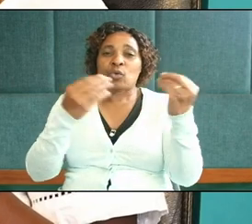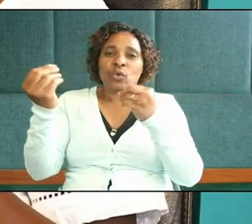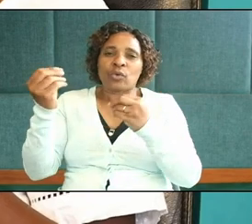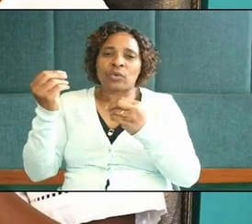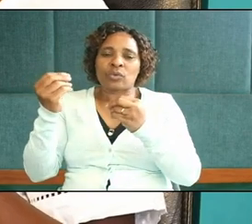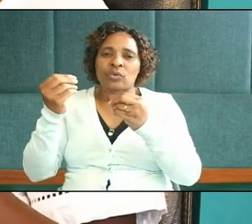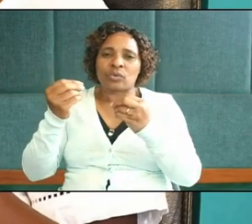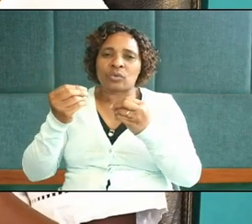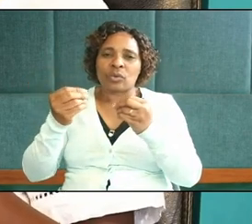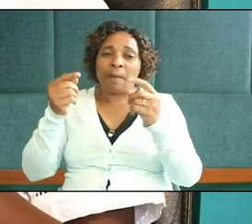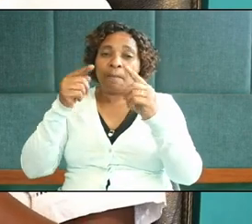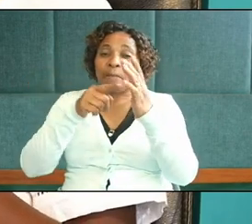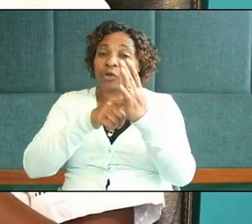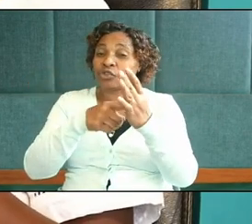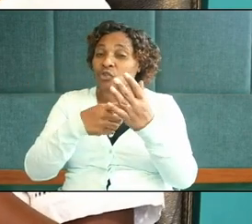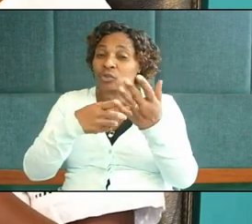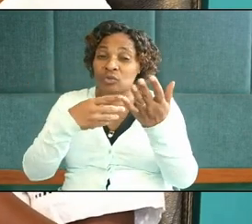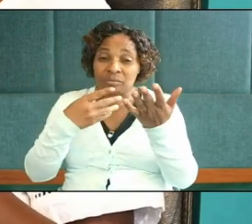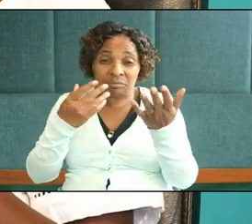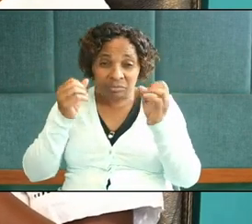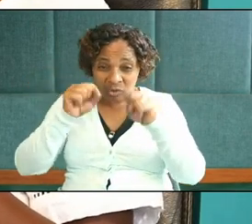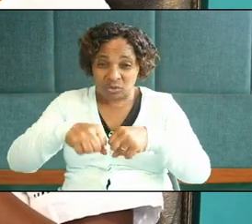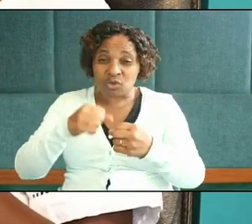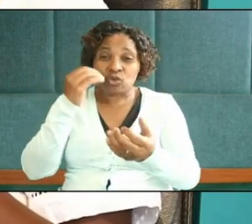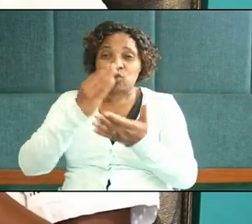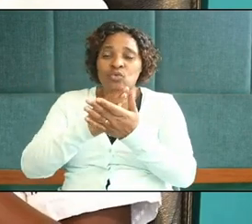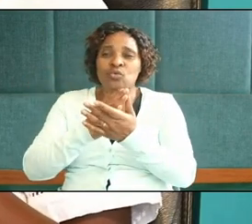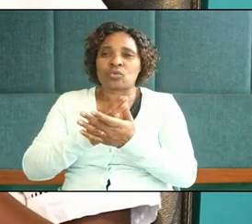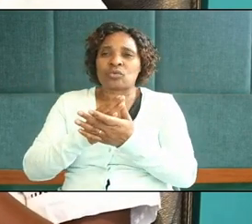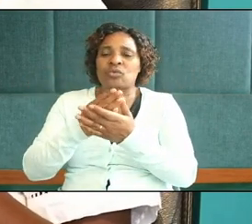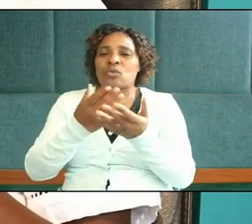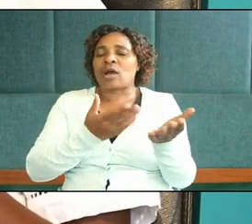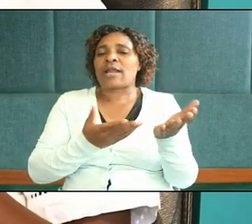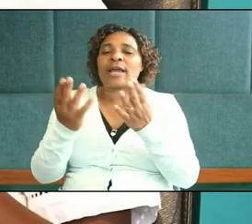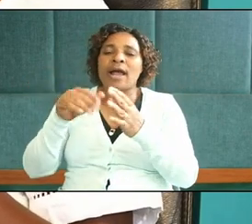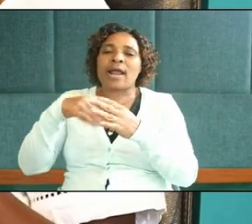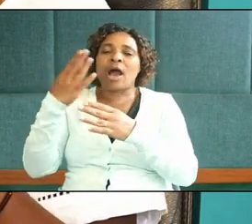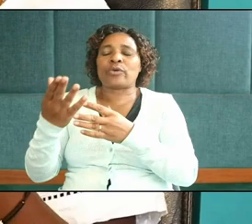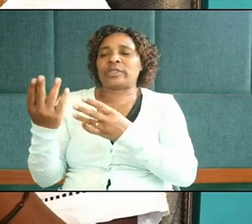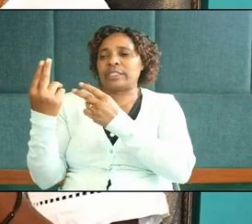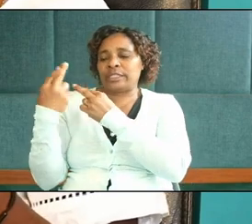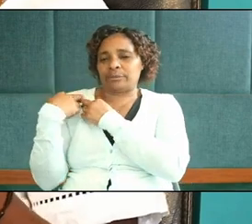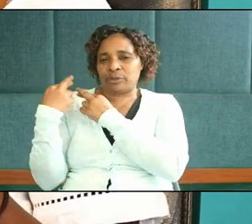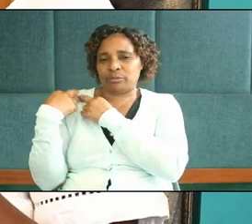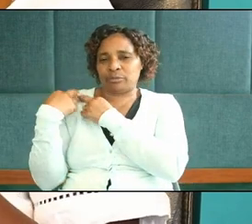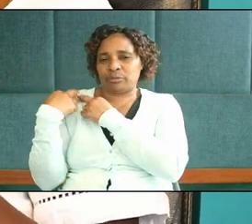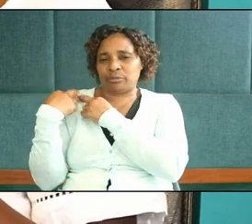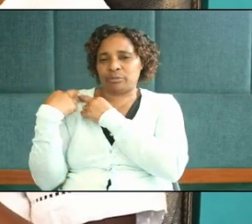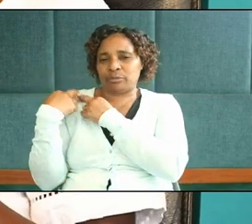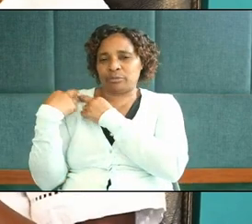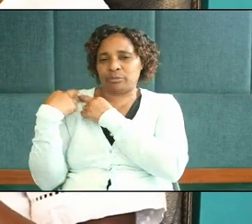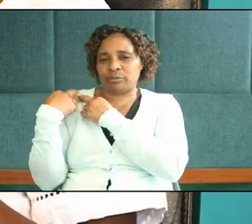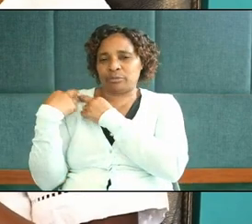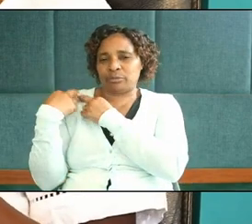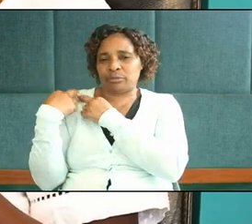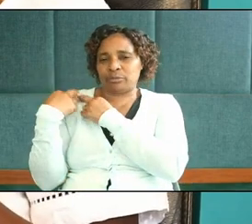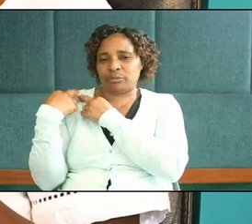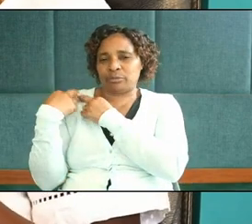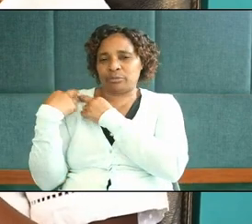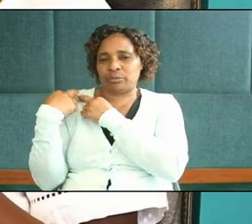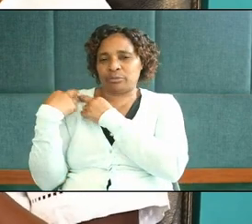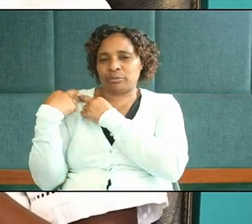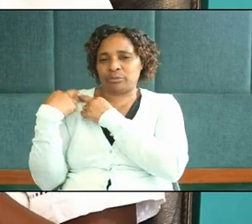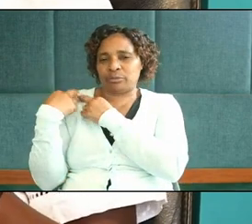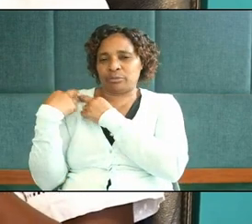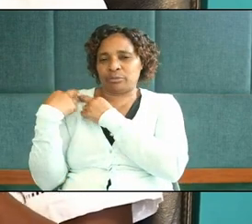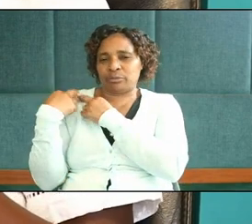to go to the point of showing that it is true you can handle these responsibilities? Or do you act like Hophni and Phinehas, where you abuse